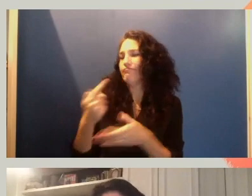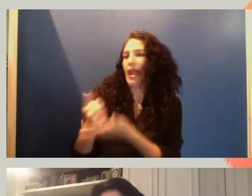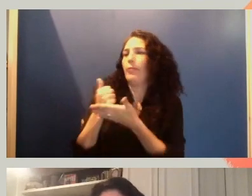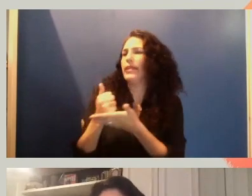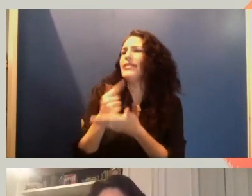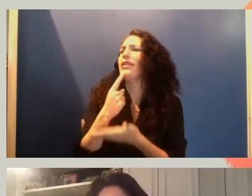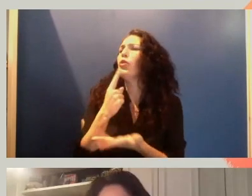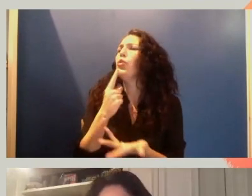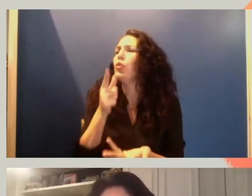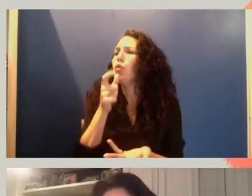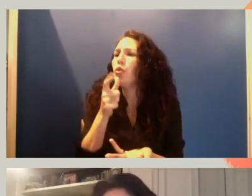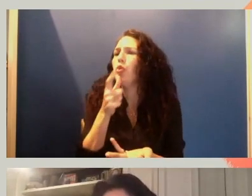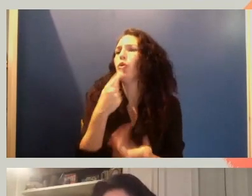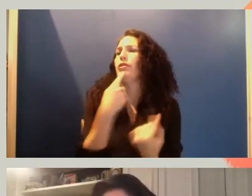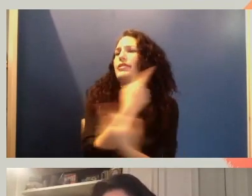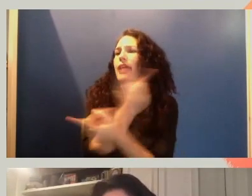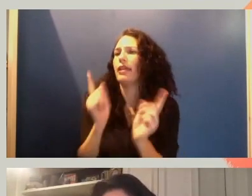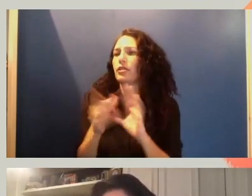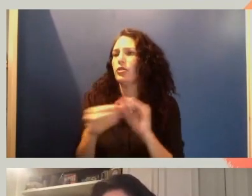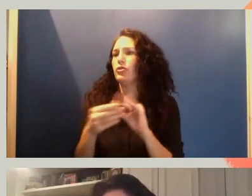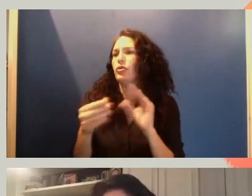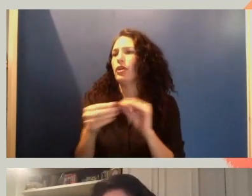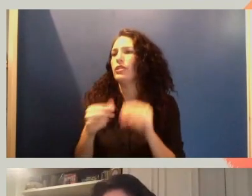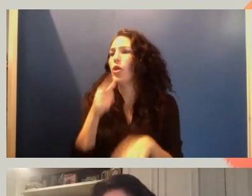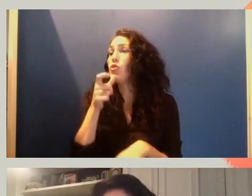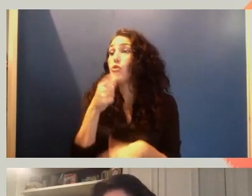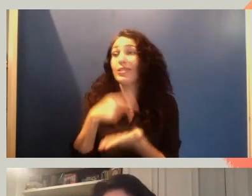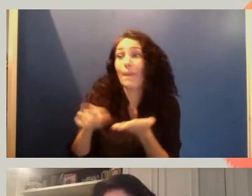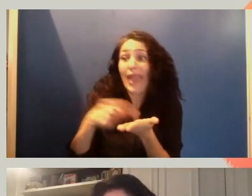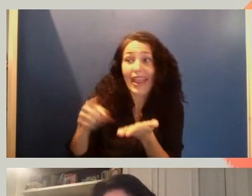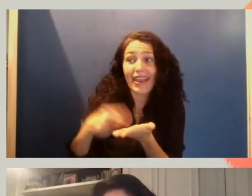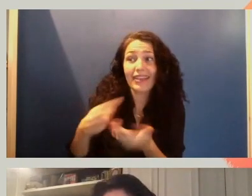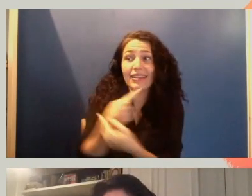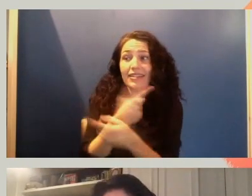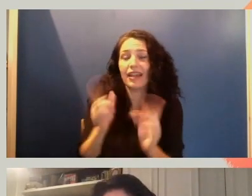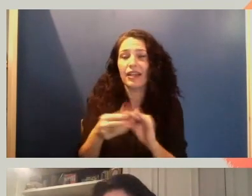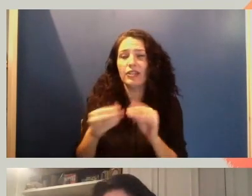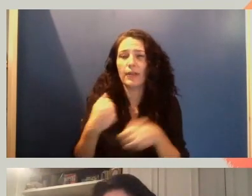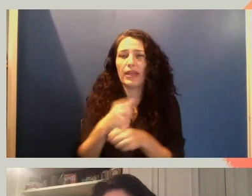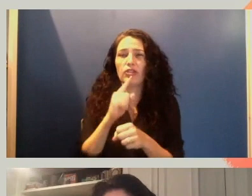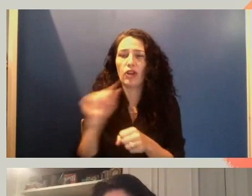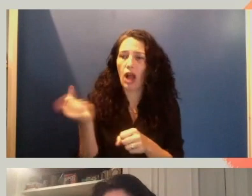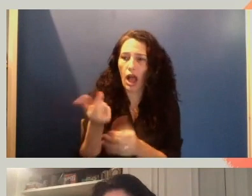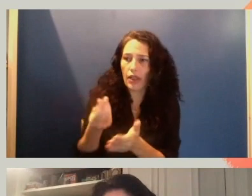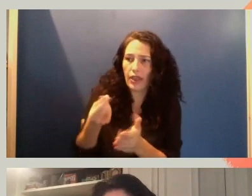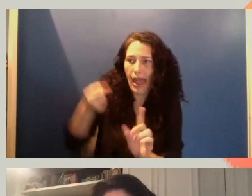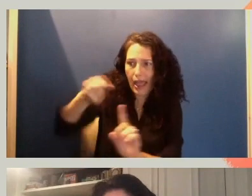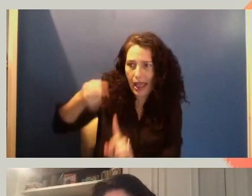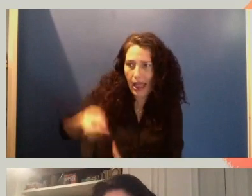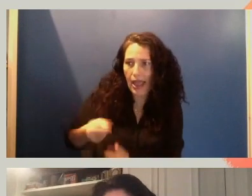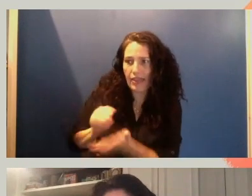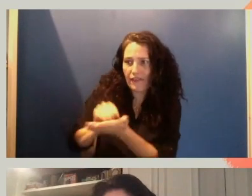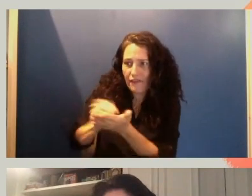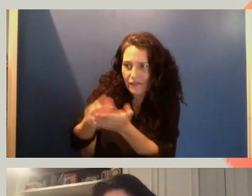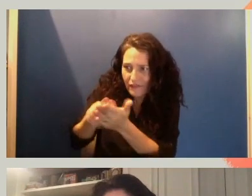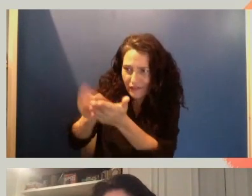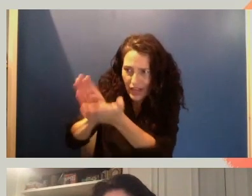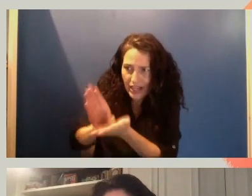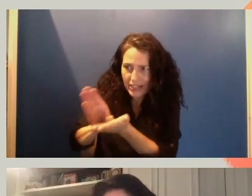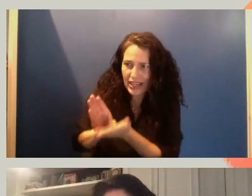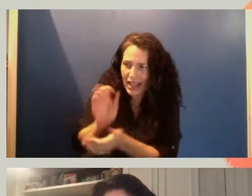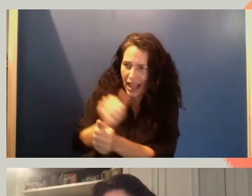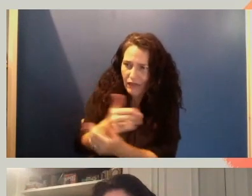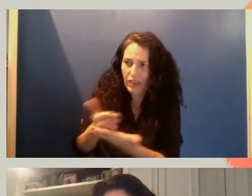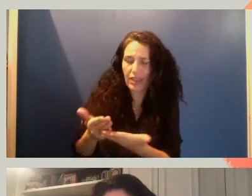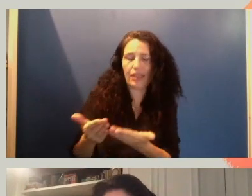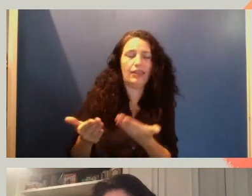are pipelines and access points of funding for the filmmakers who need those, who don't want to or have